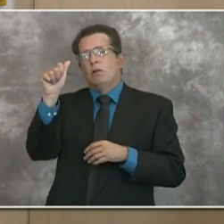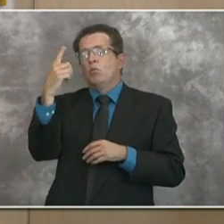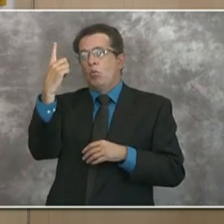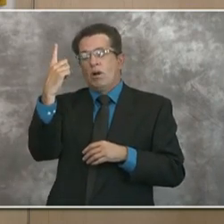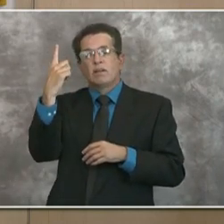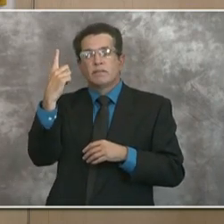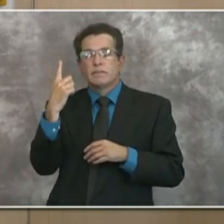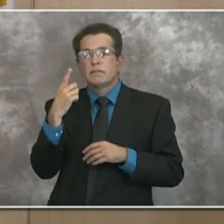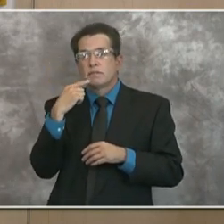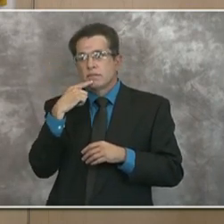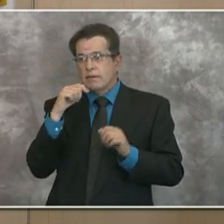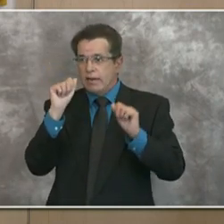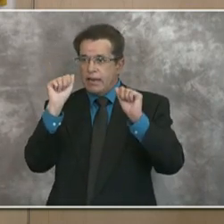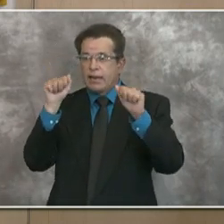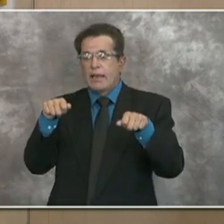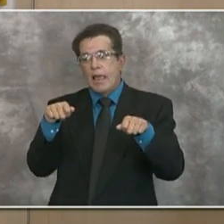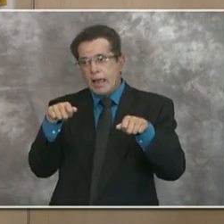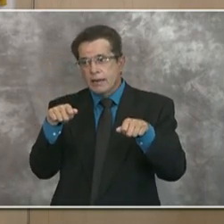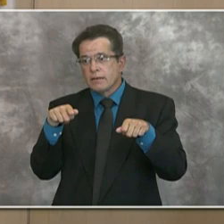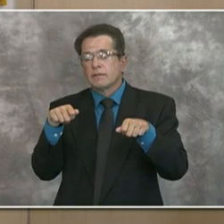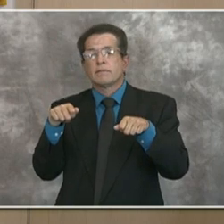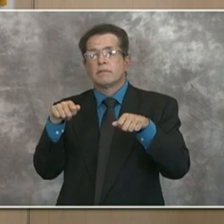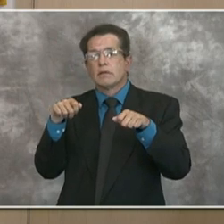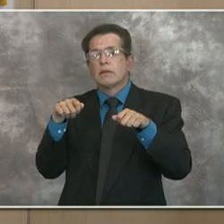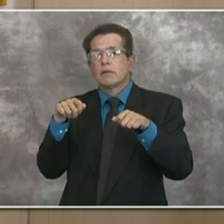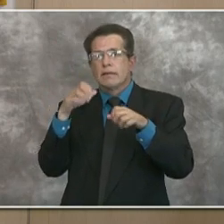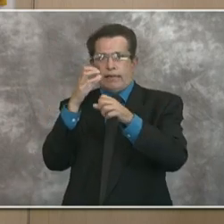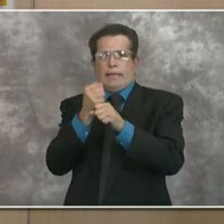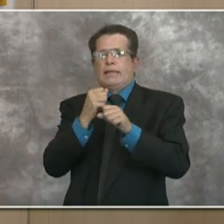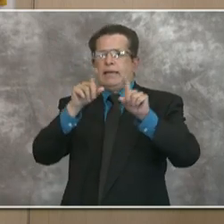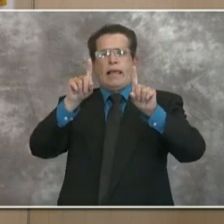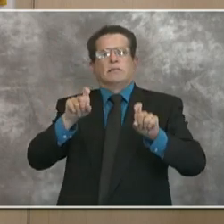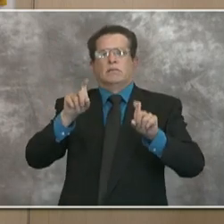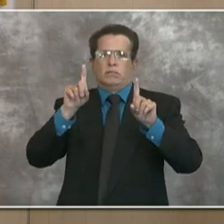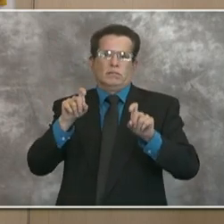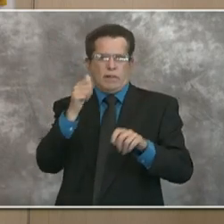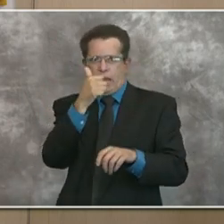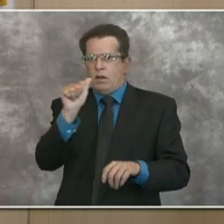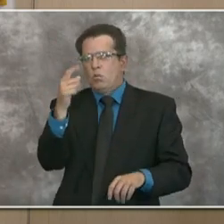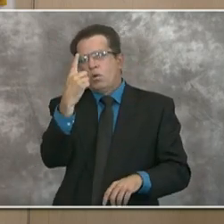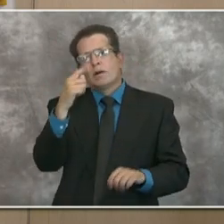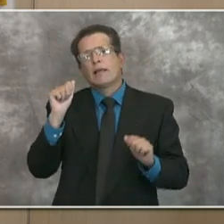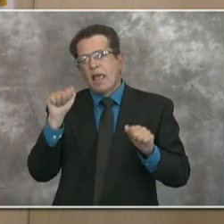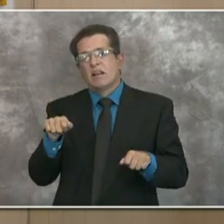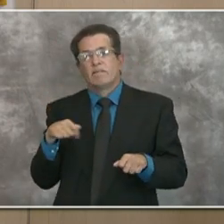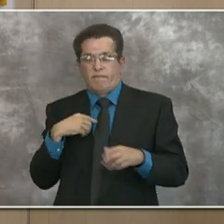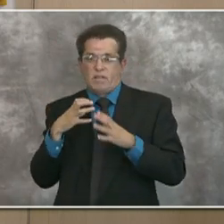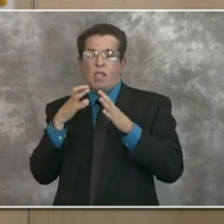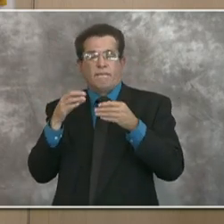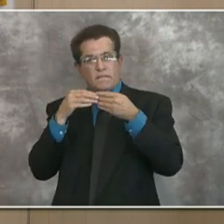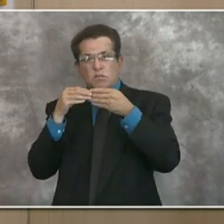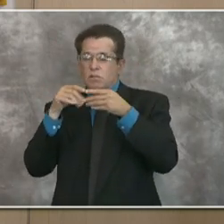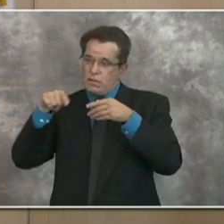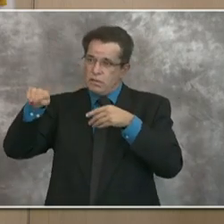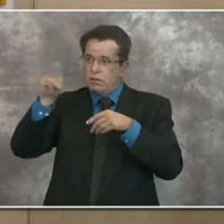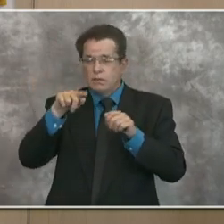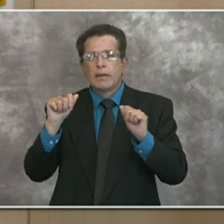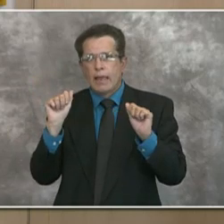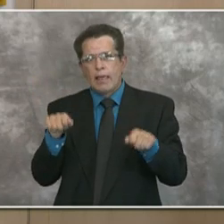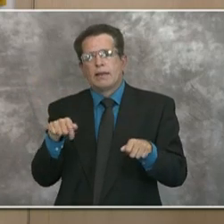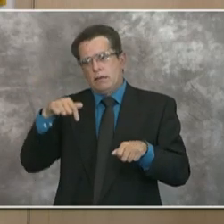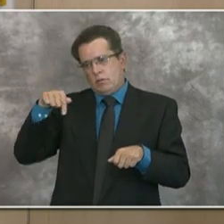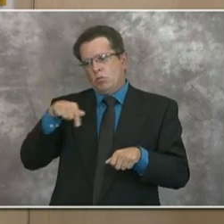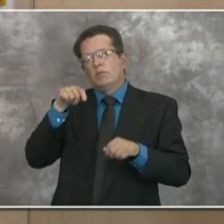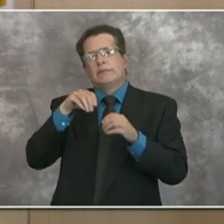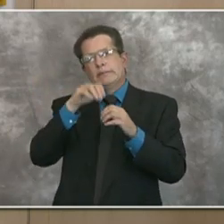can get or obtain a test. So there is a lot of latitude with the priorities that we have here in